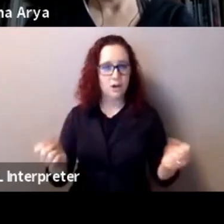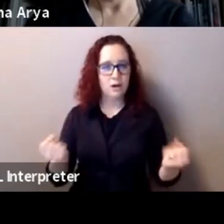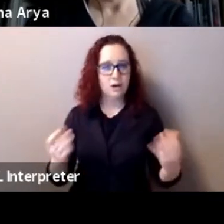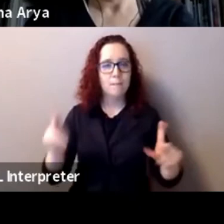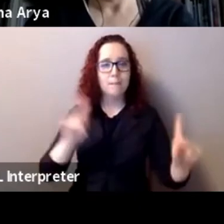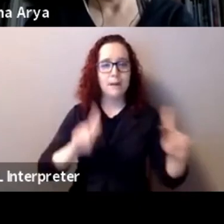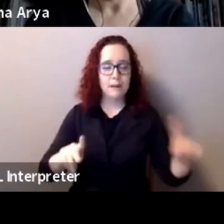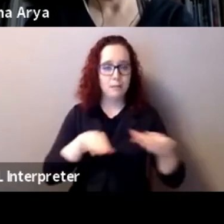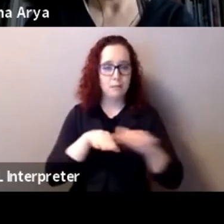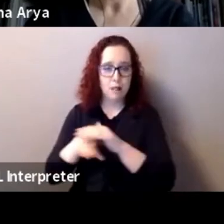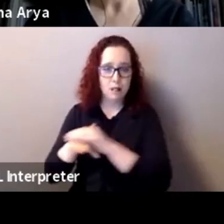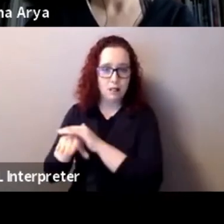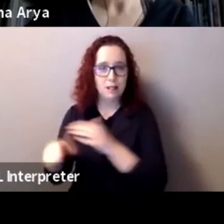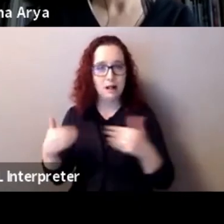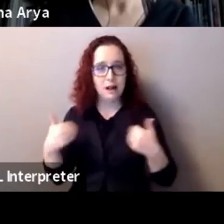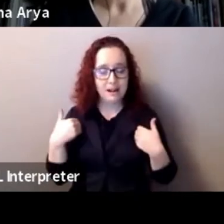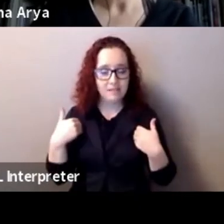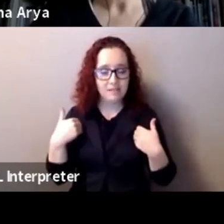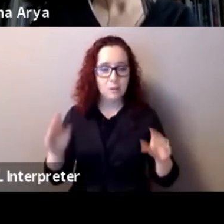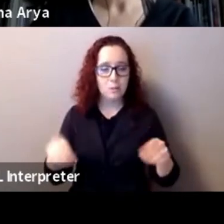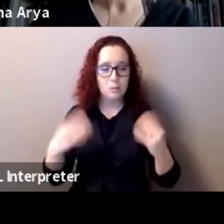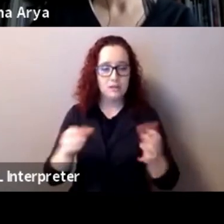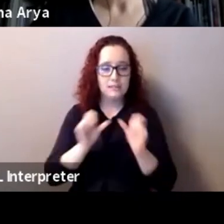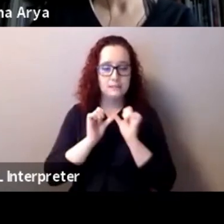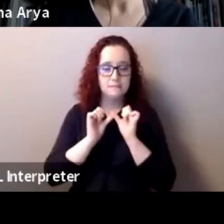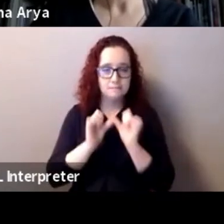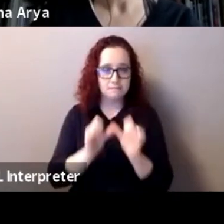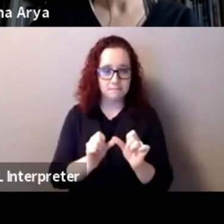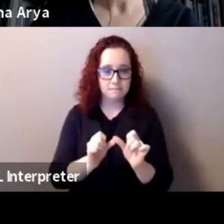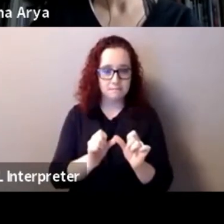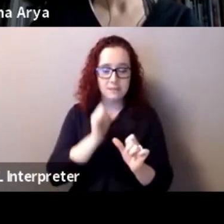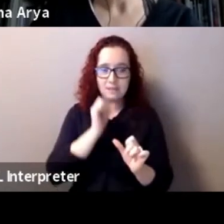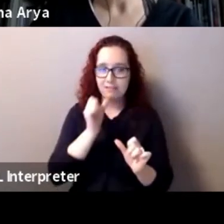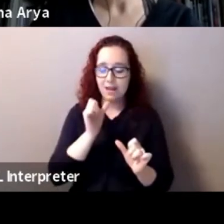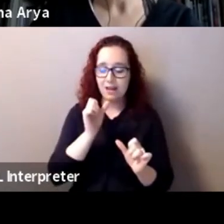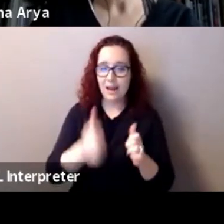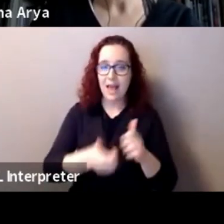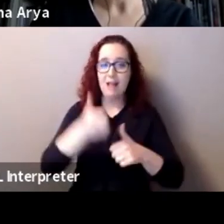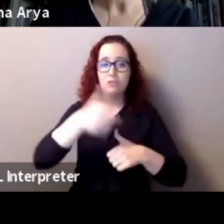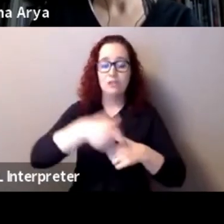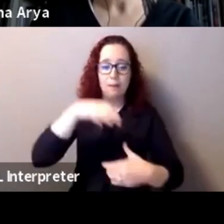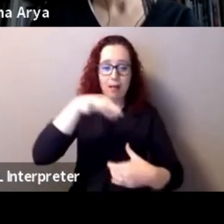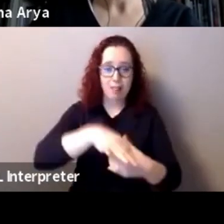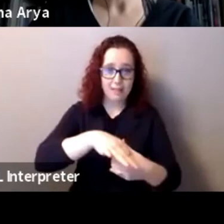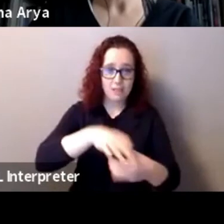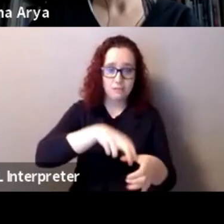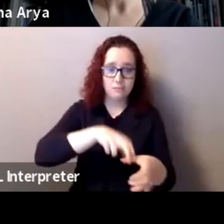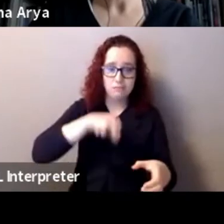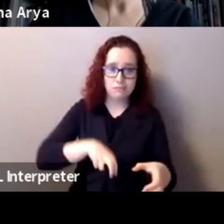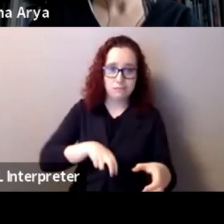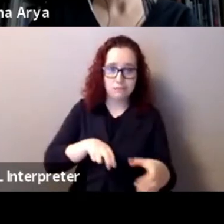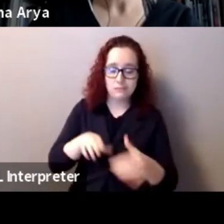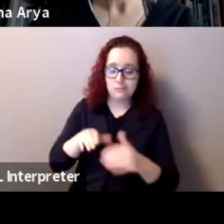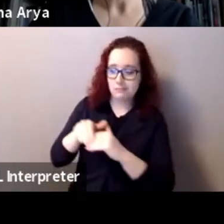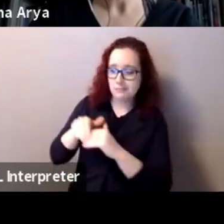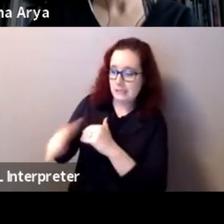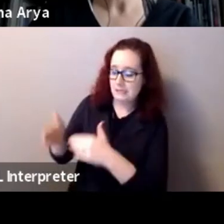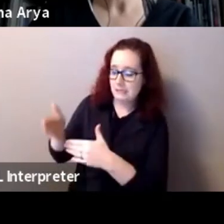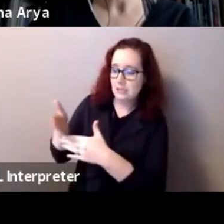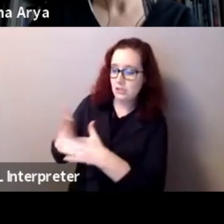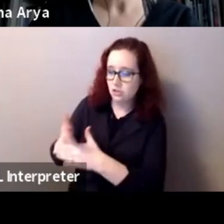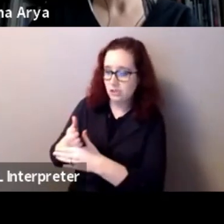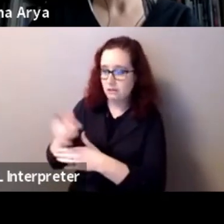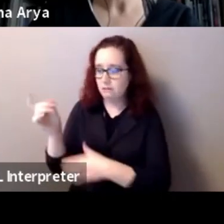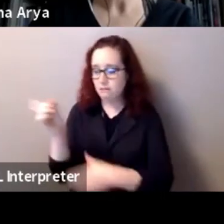can access, that provides that longevity, rather than every time an election happens, people having to now reinvent the wheel, ask